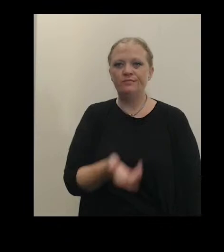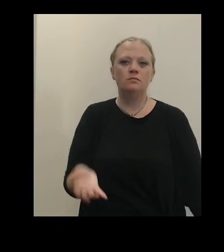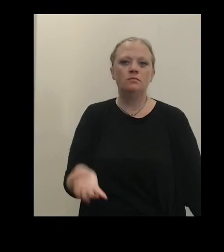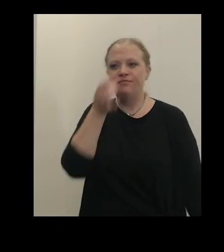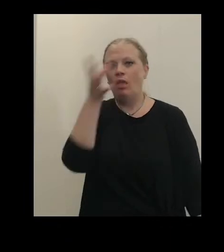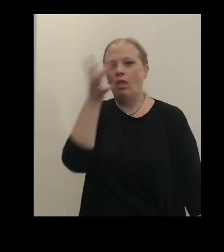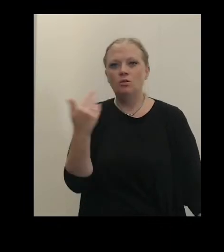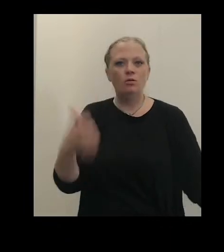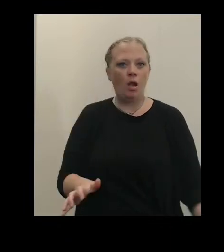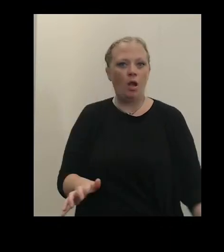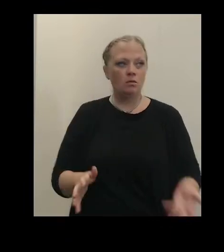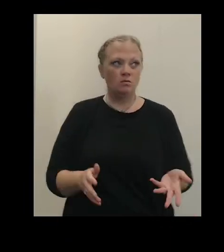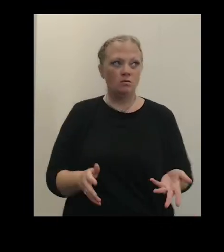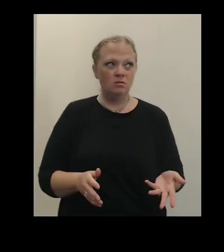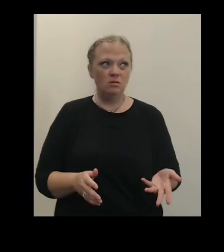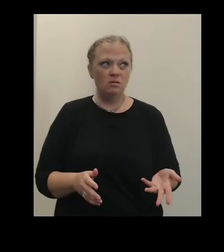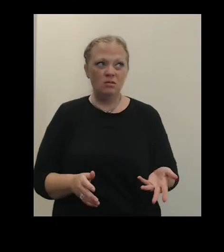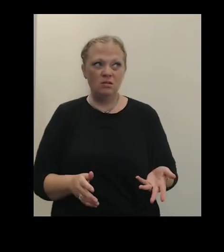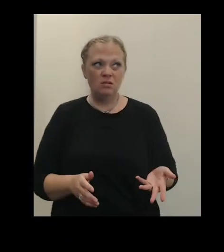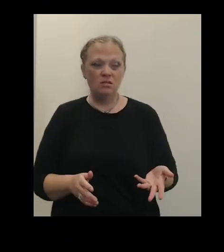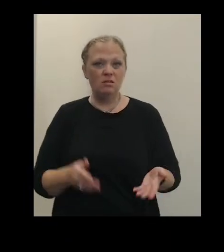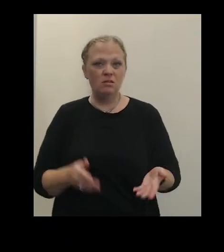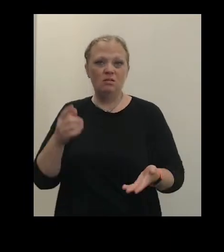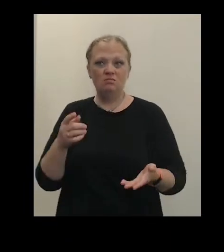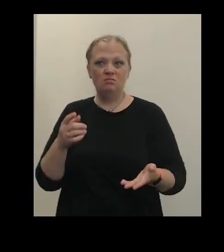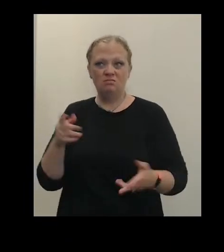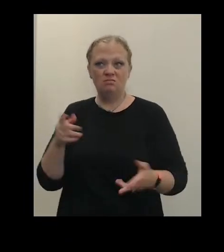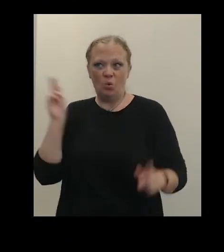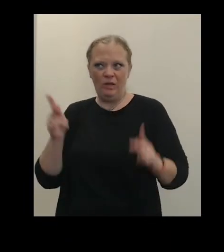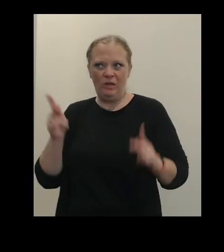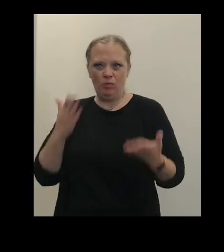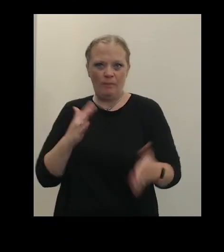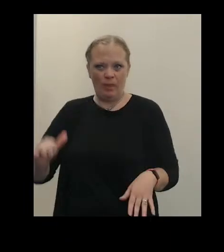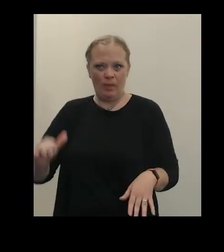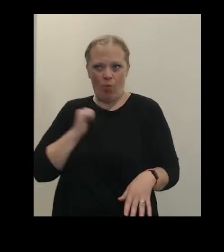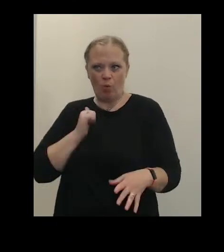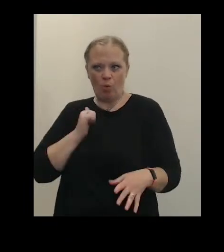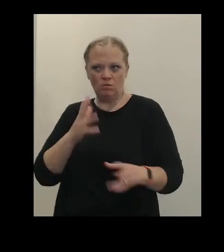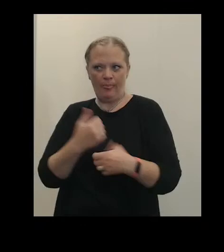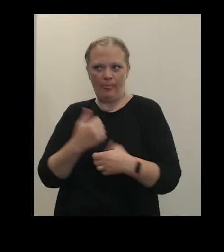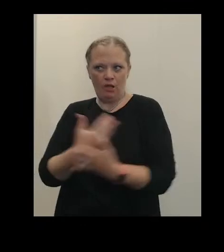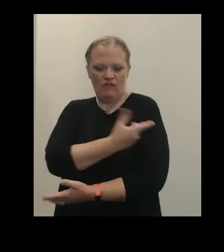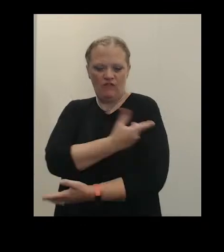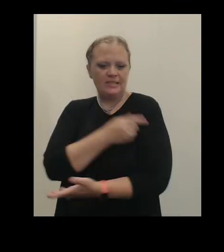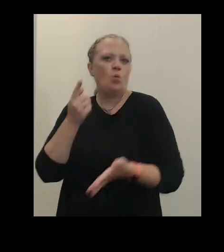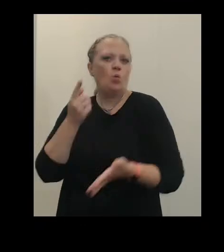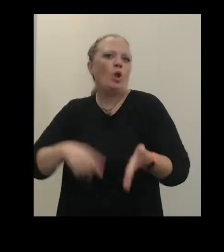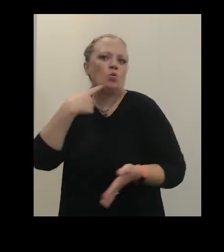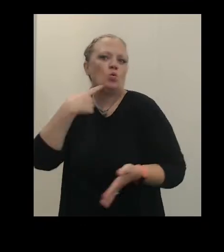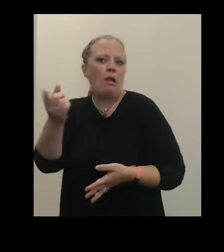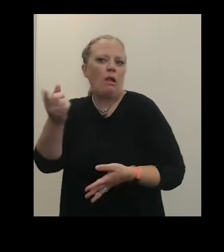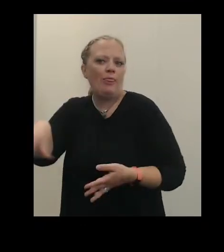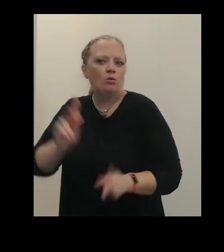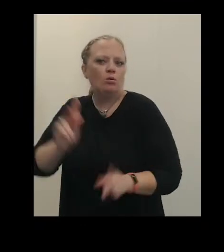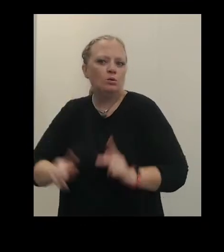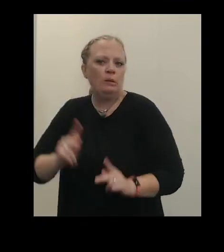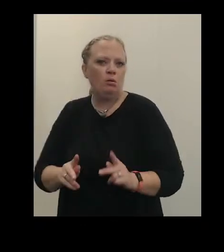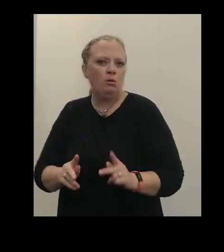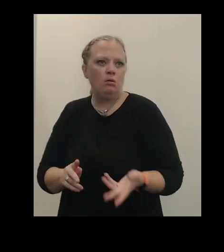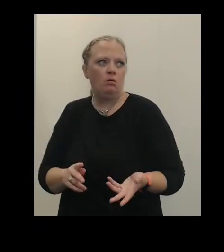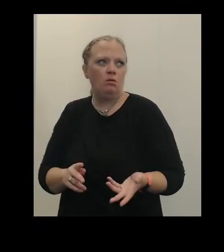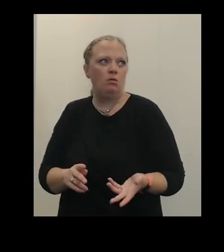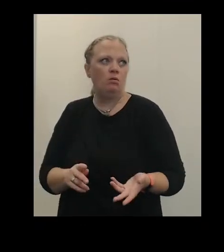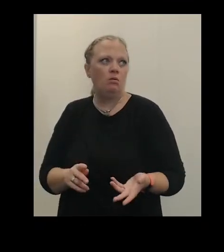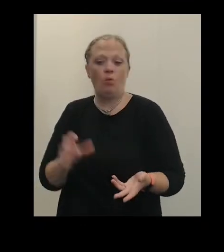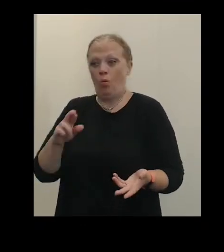for it, folks are against it. Some folks just aren't going to take this new vaccine, they aren't going to do it. What do you say to those people? What do you say to folks who just,